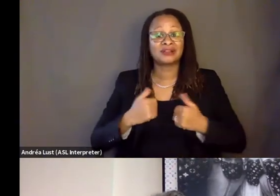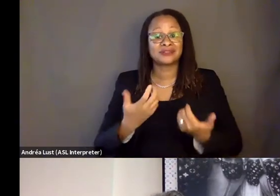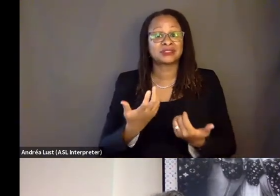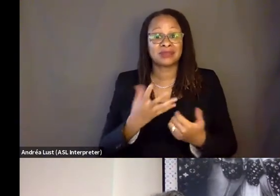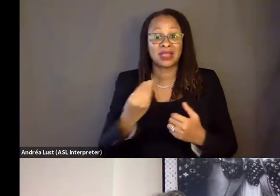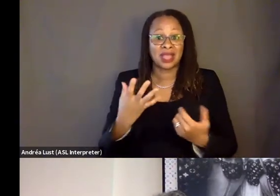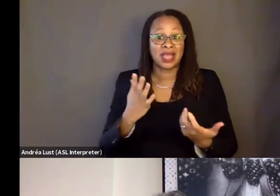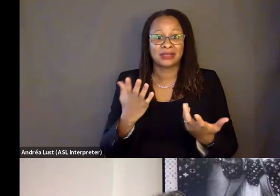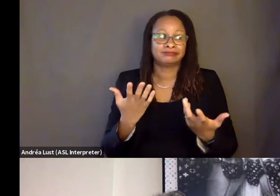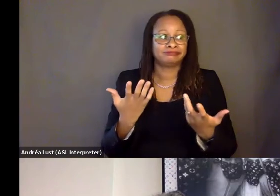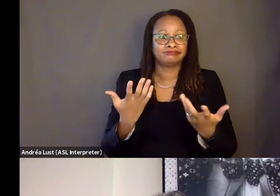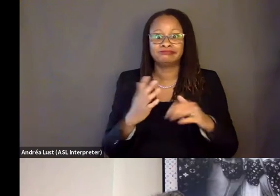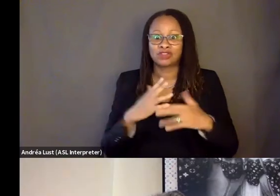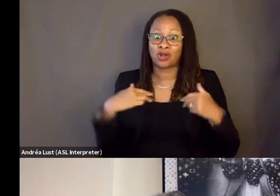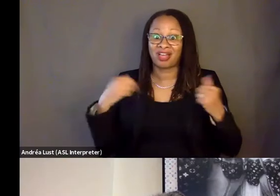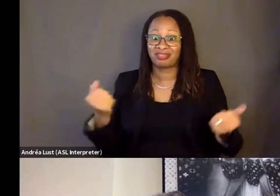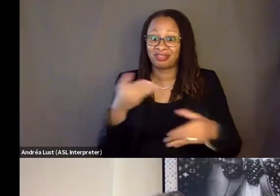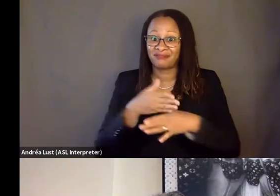well-being.